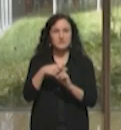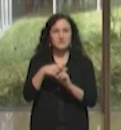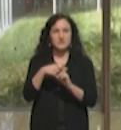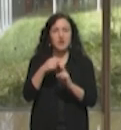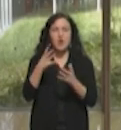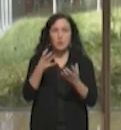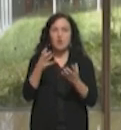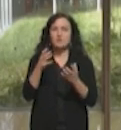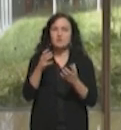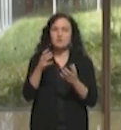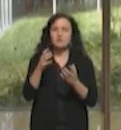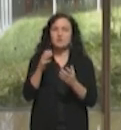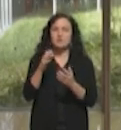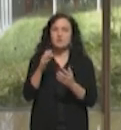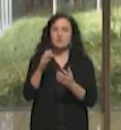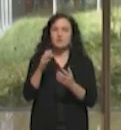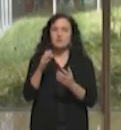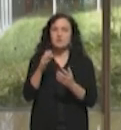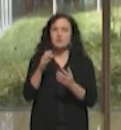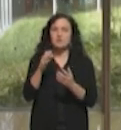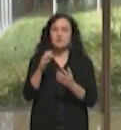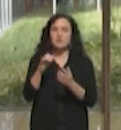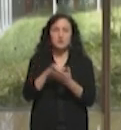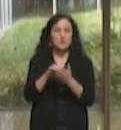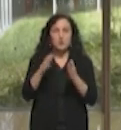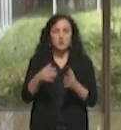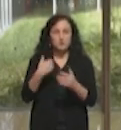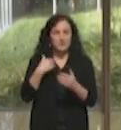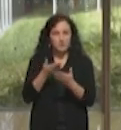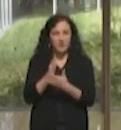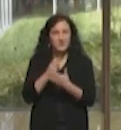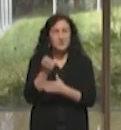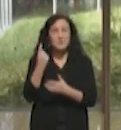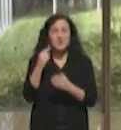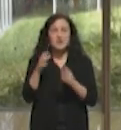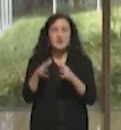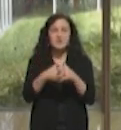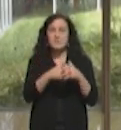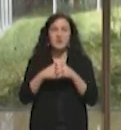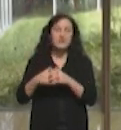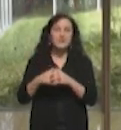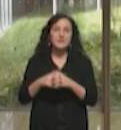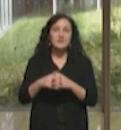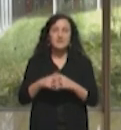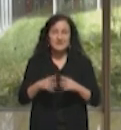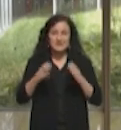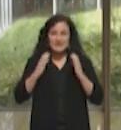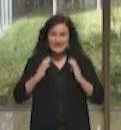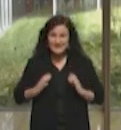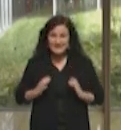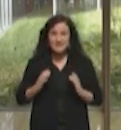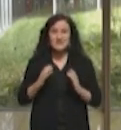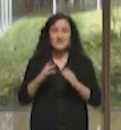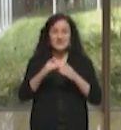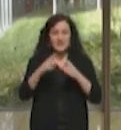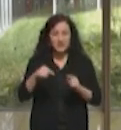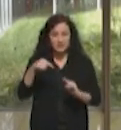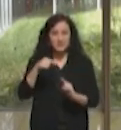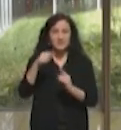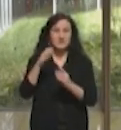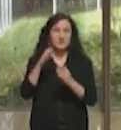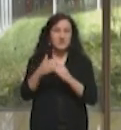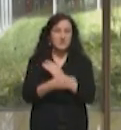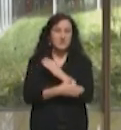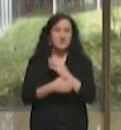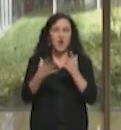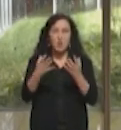rights, but as an American citizen, as a leader in this country, I want to make sure that